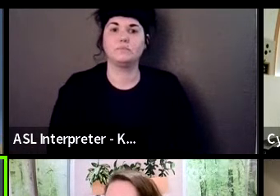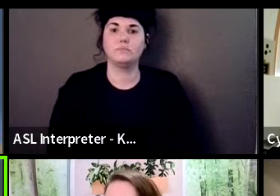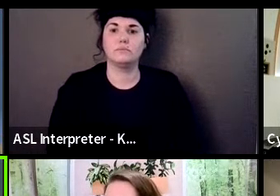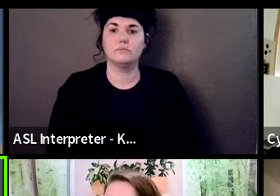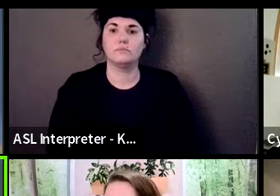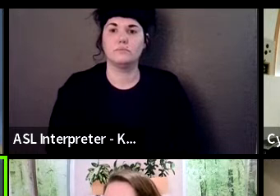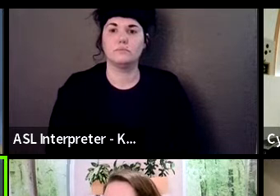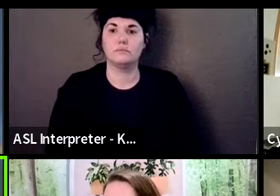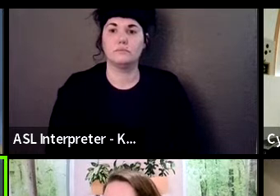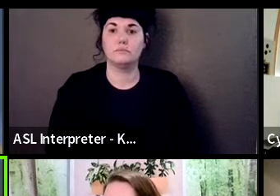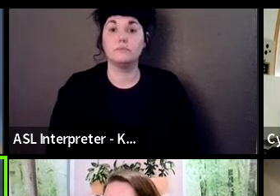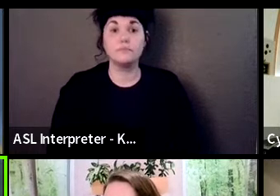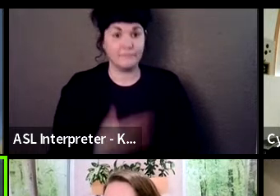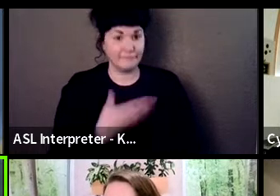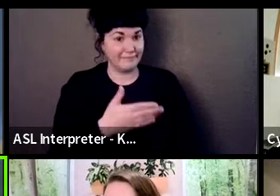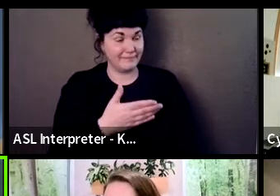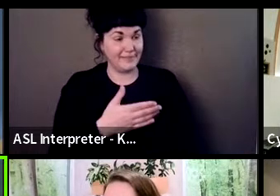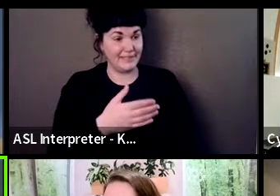Commissioner Clark.